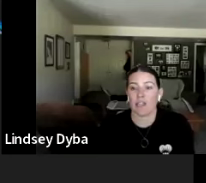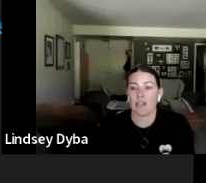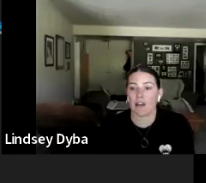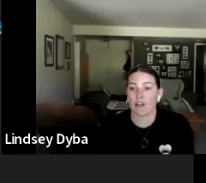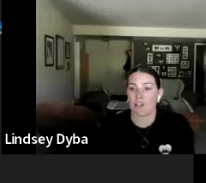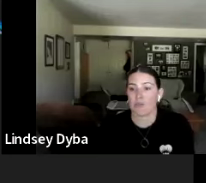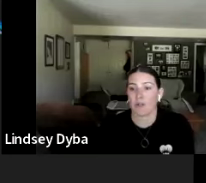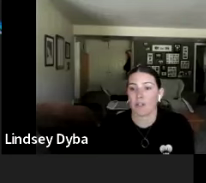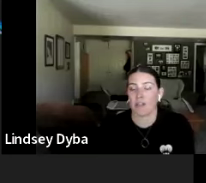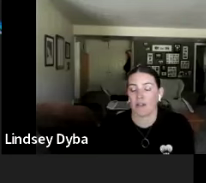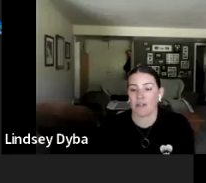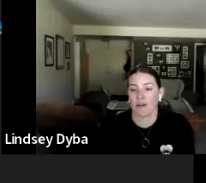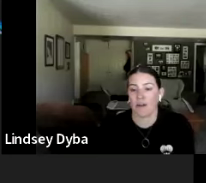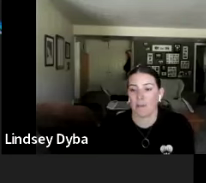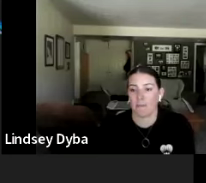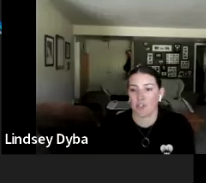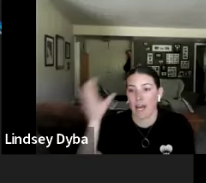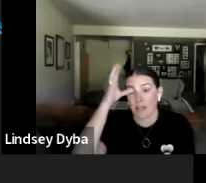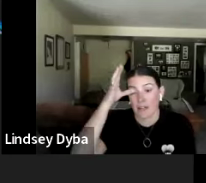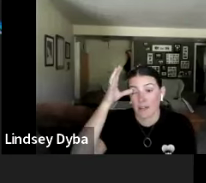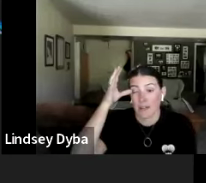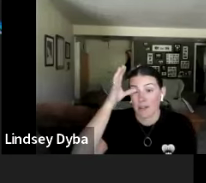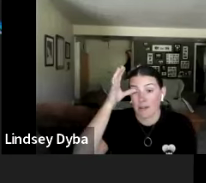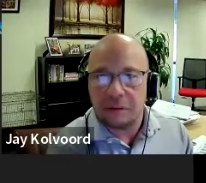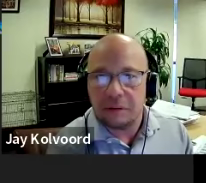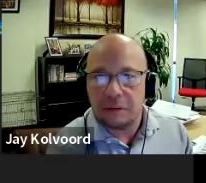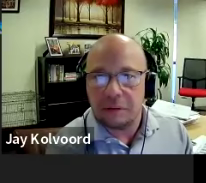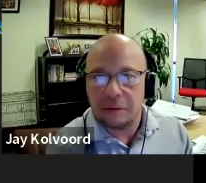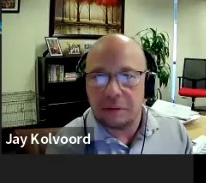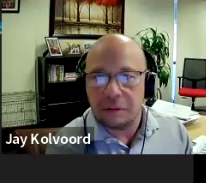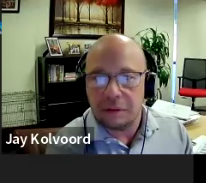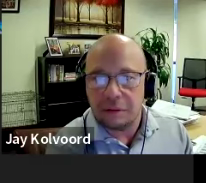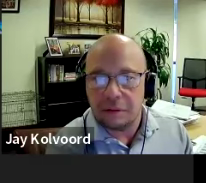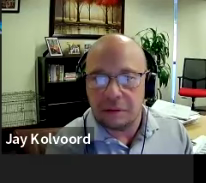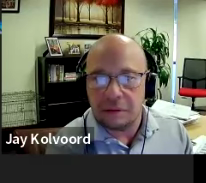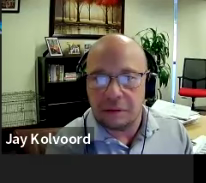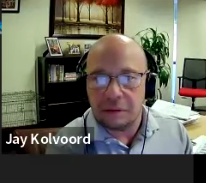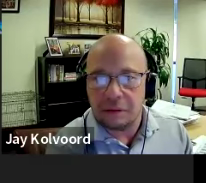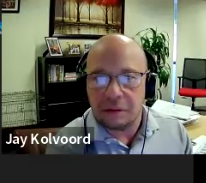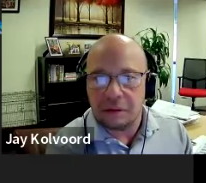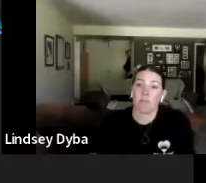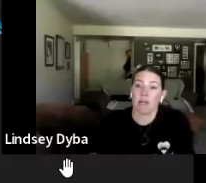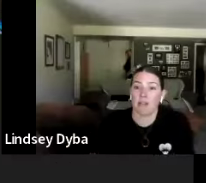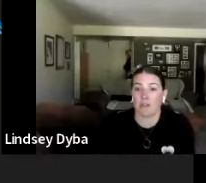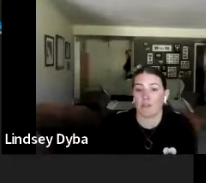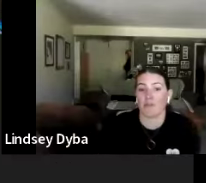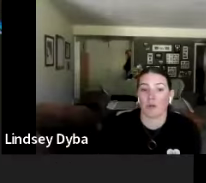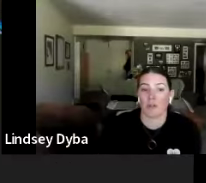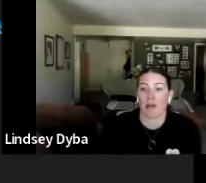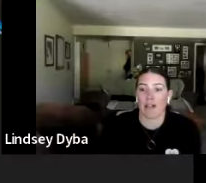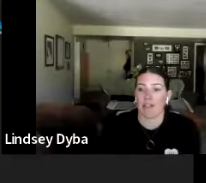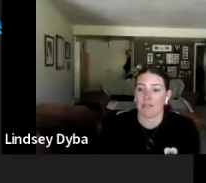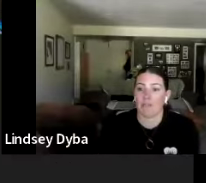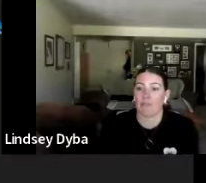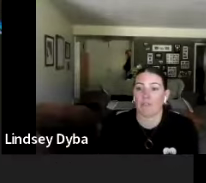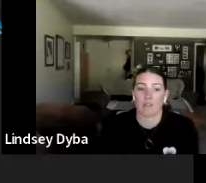The link that Eric just put in the chat Okay. is a website that the Lanterman Coalition made